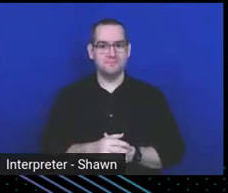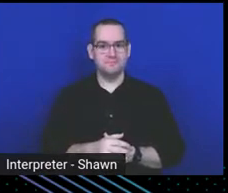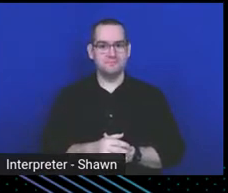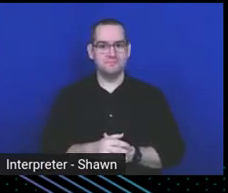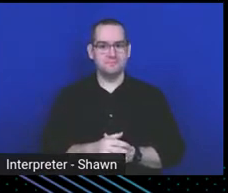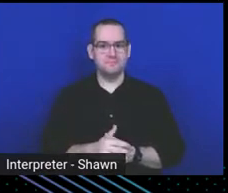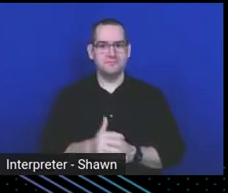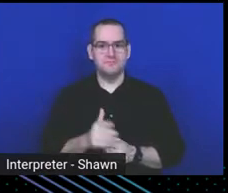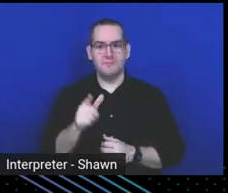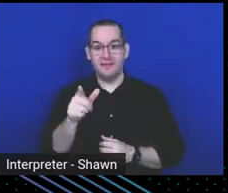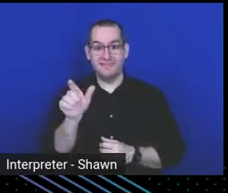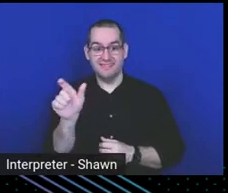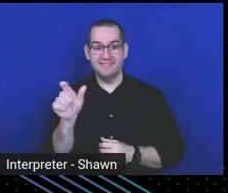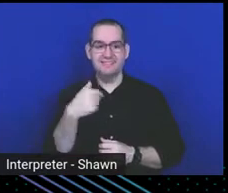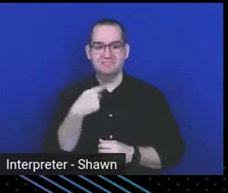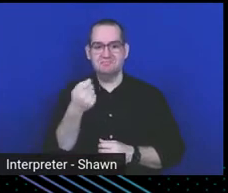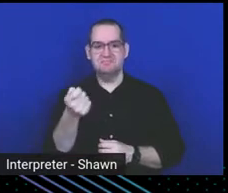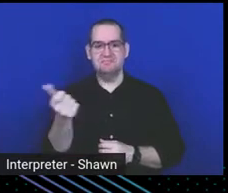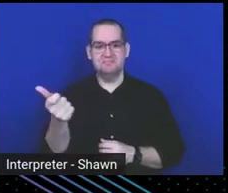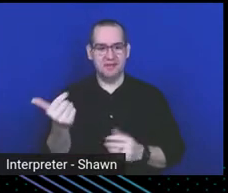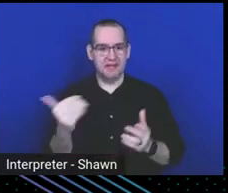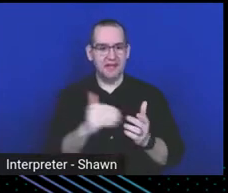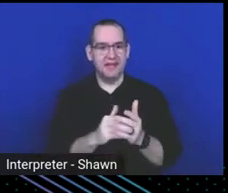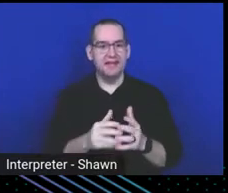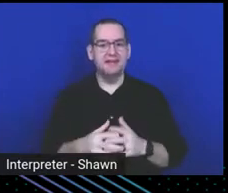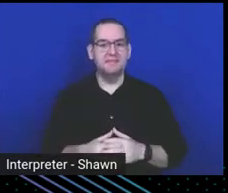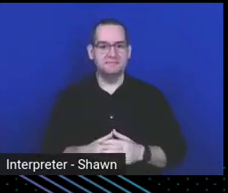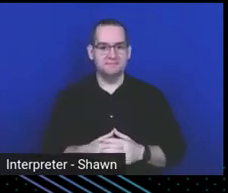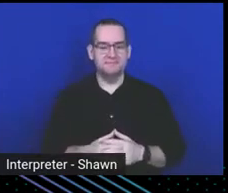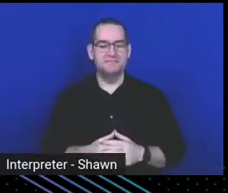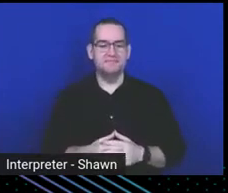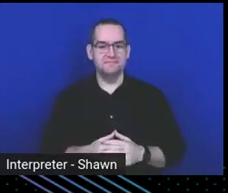remove this file and get the file again.